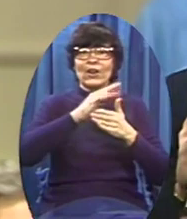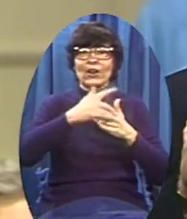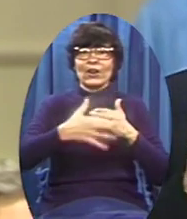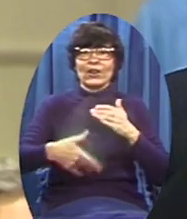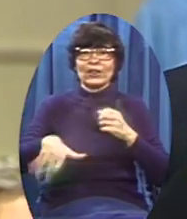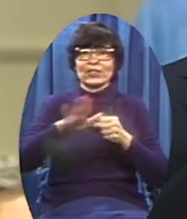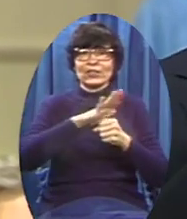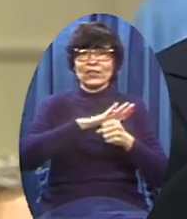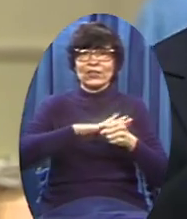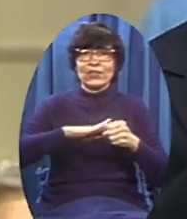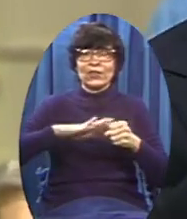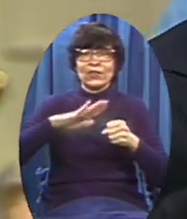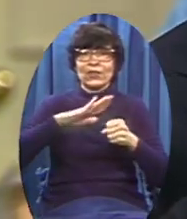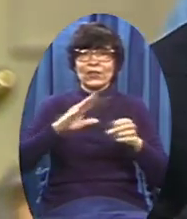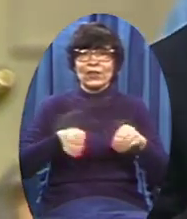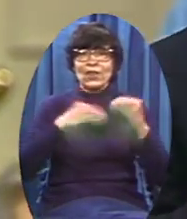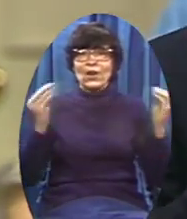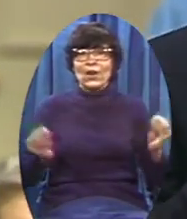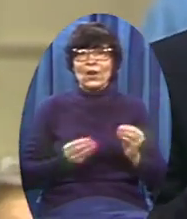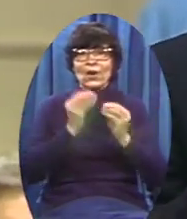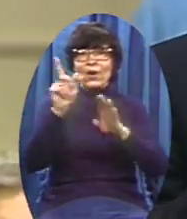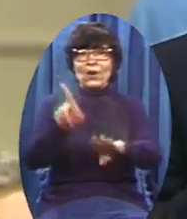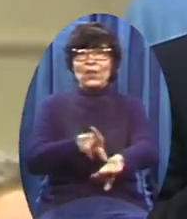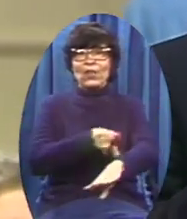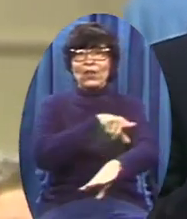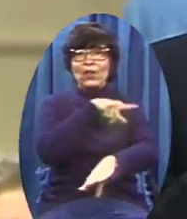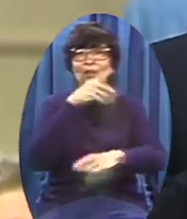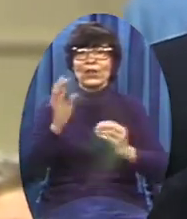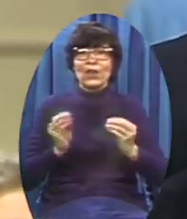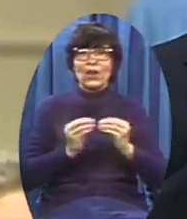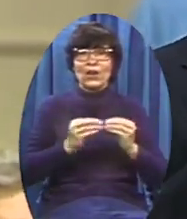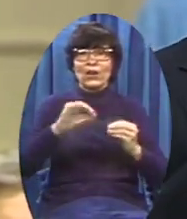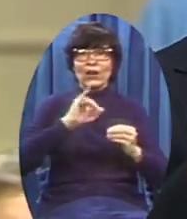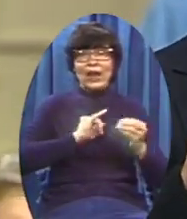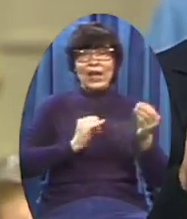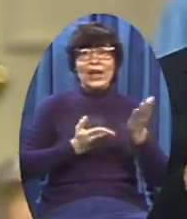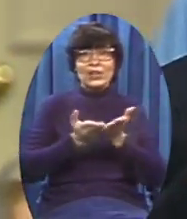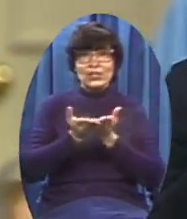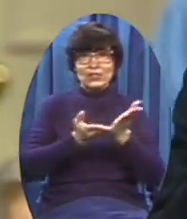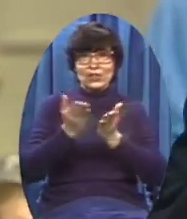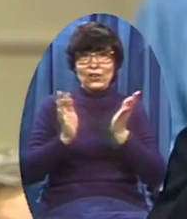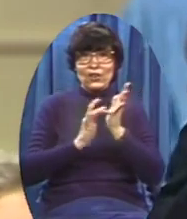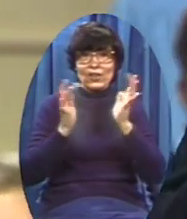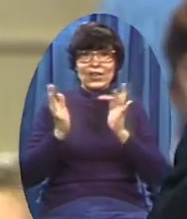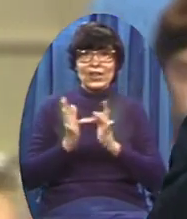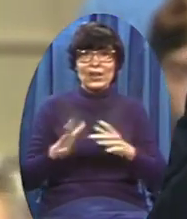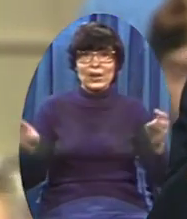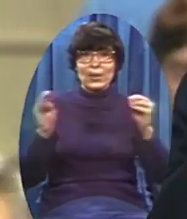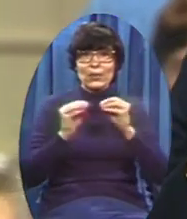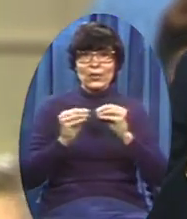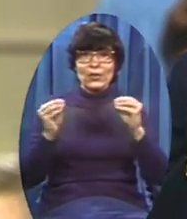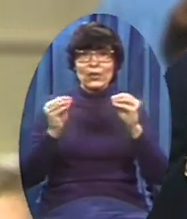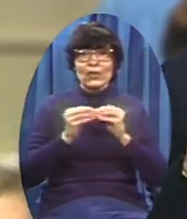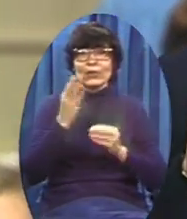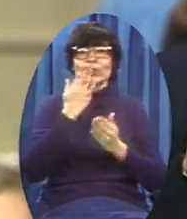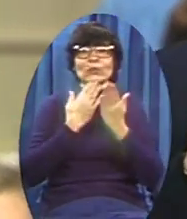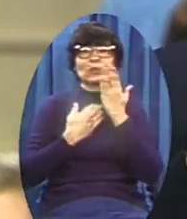overflows. Yes, the longer I serve him, the sweeter